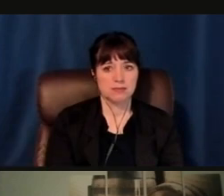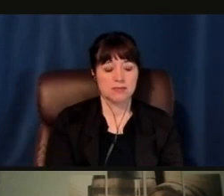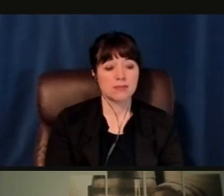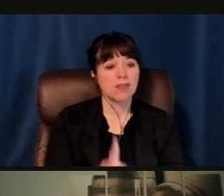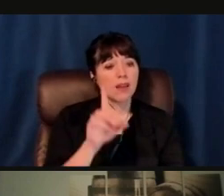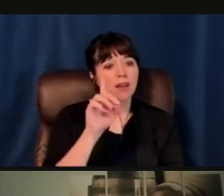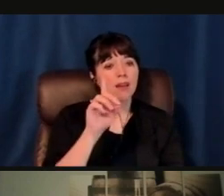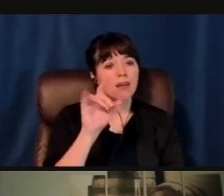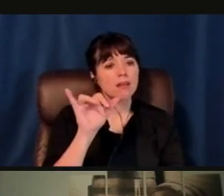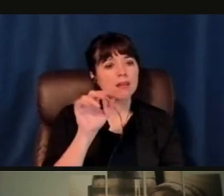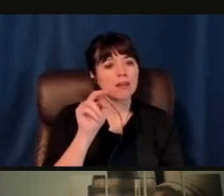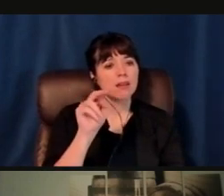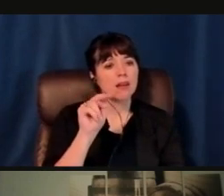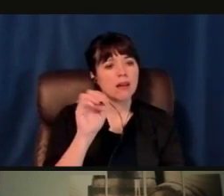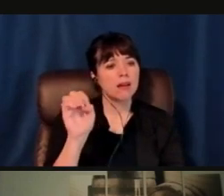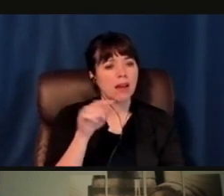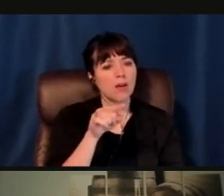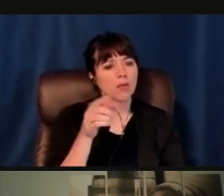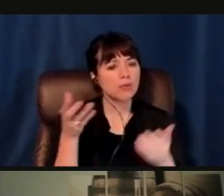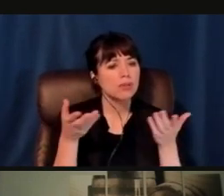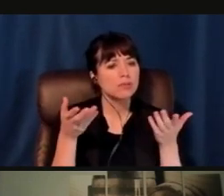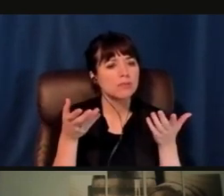Danae, are you here?